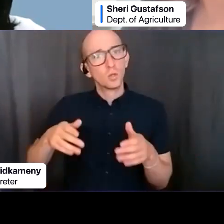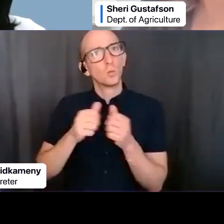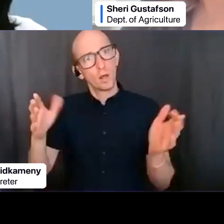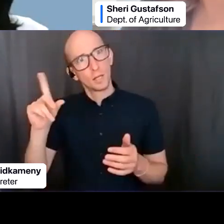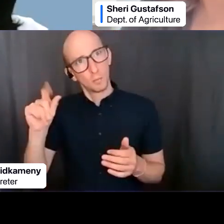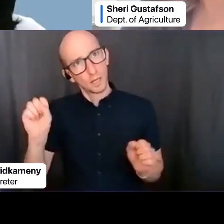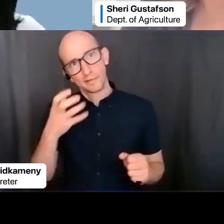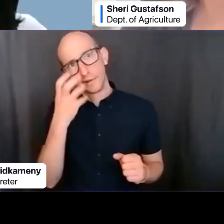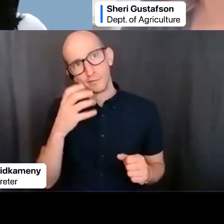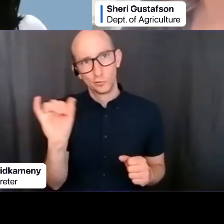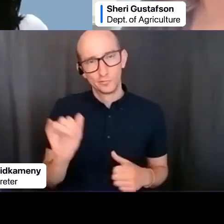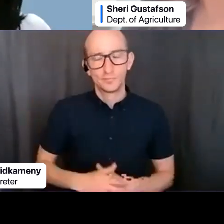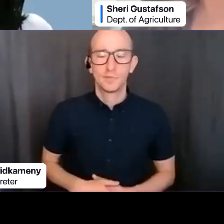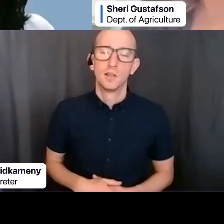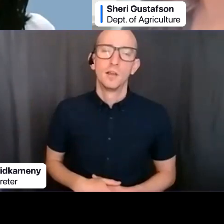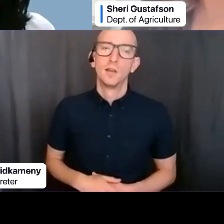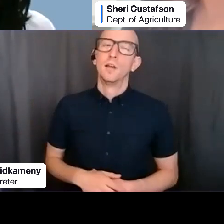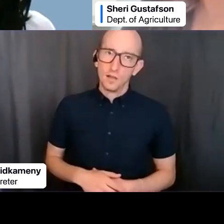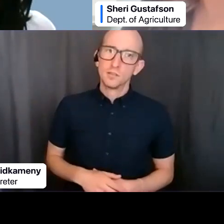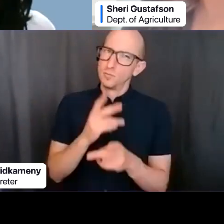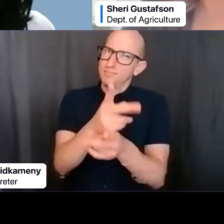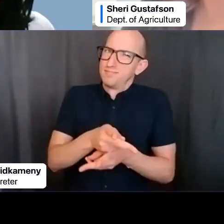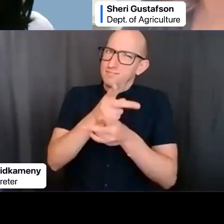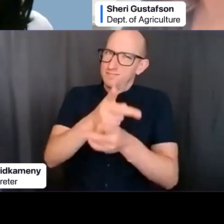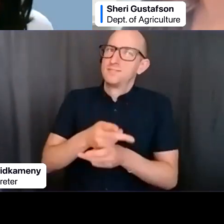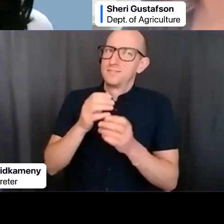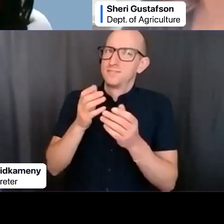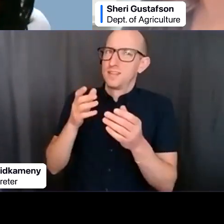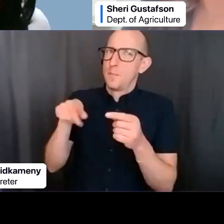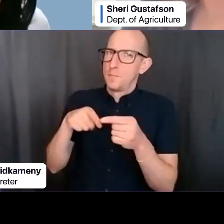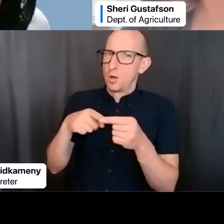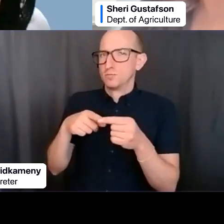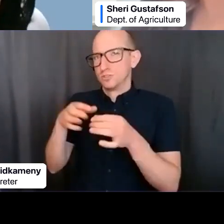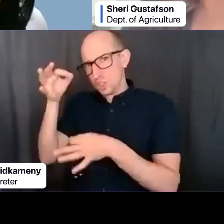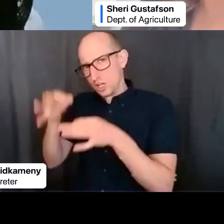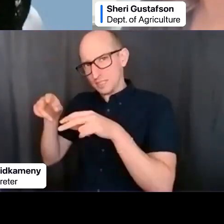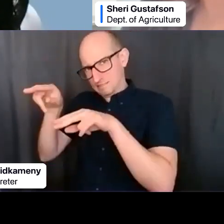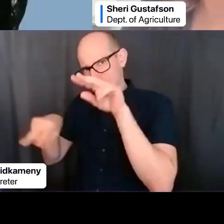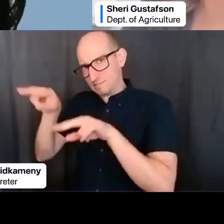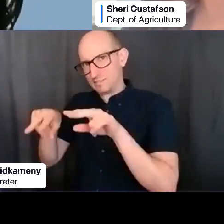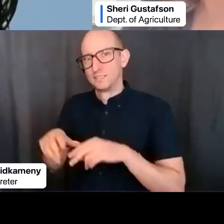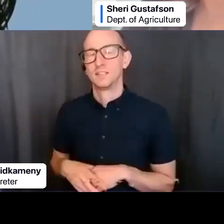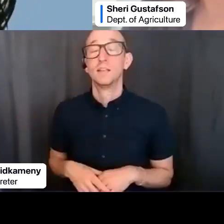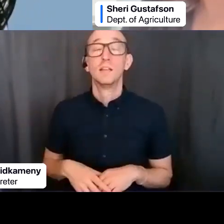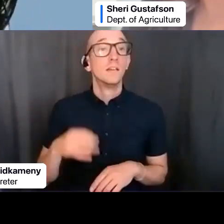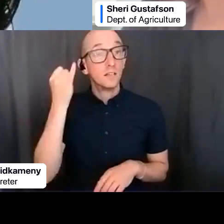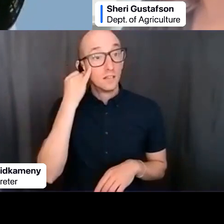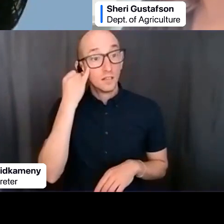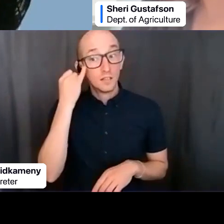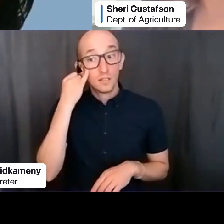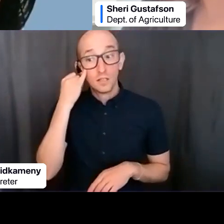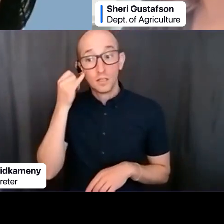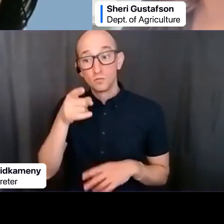disability. So be careful about your judgments. That if you want